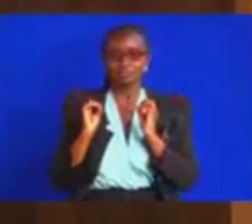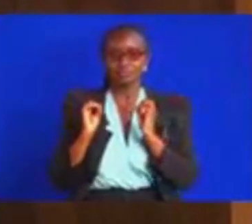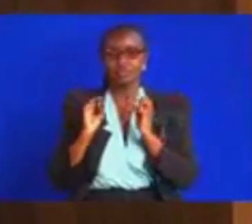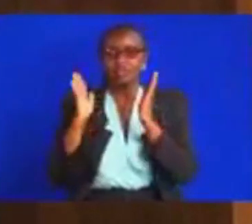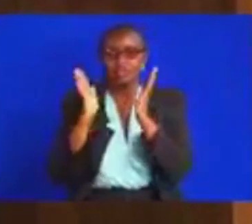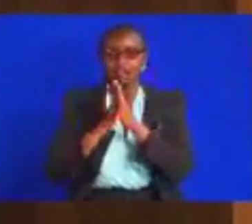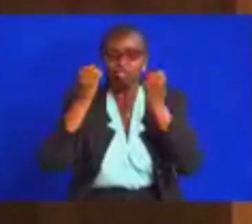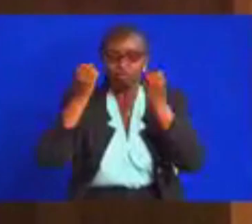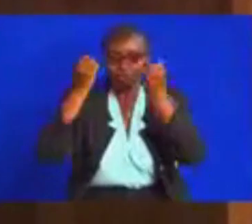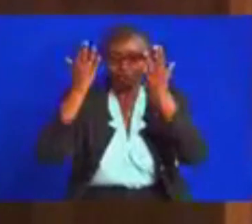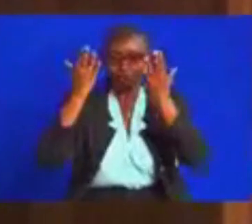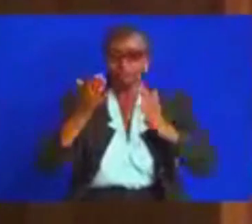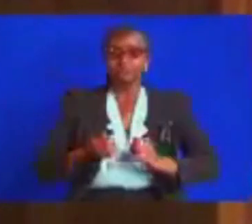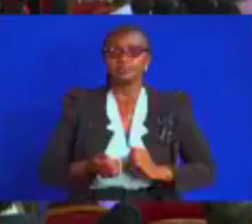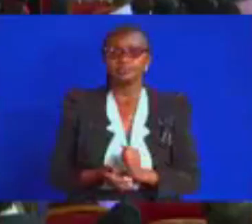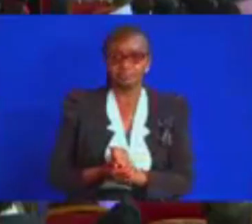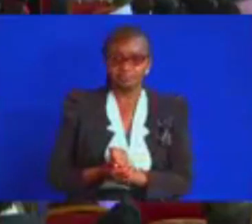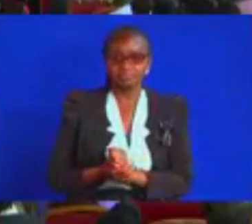Hallelujah.